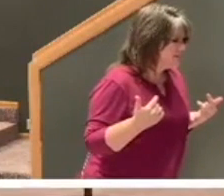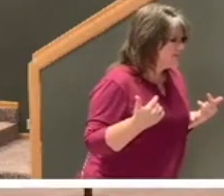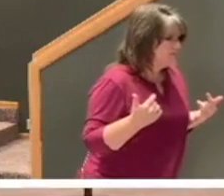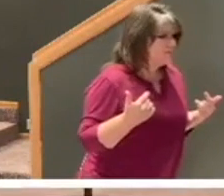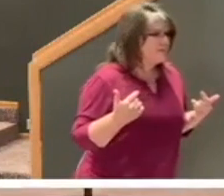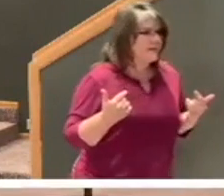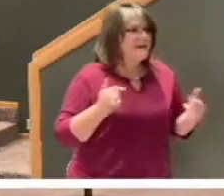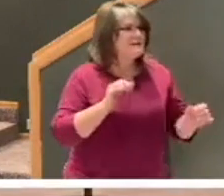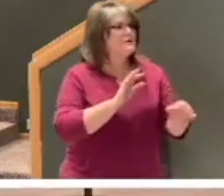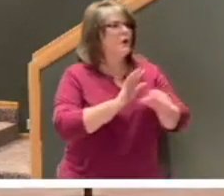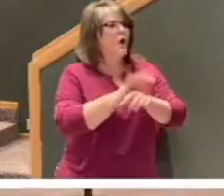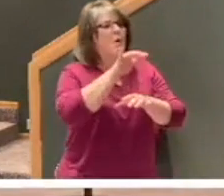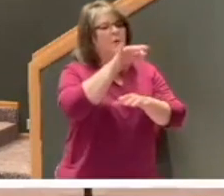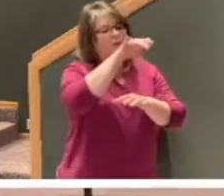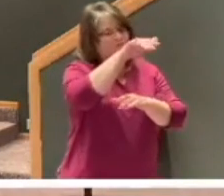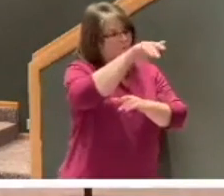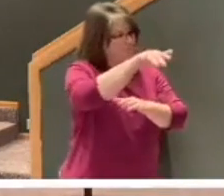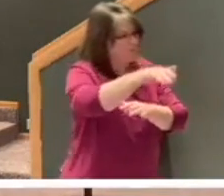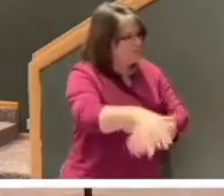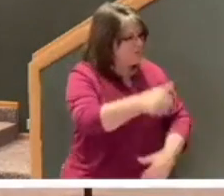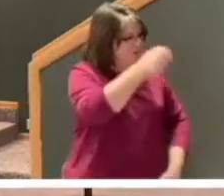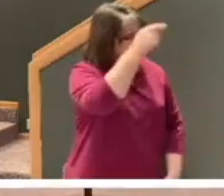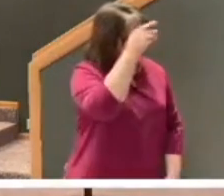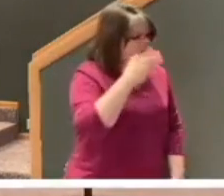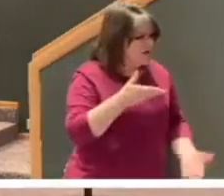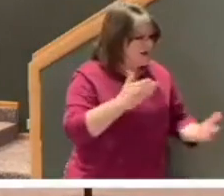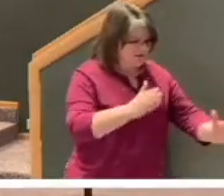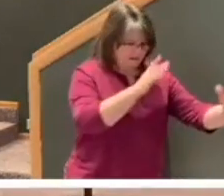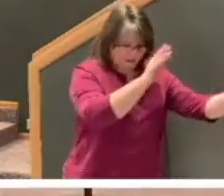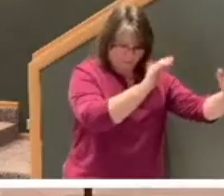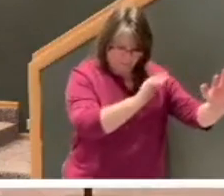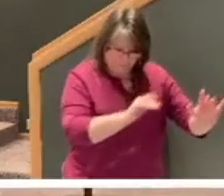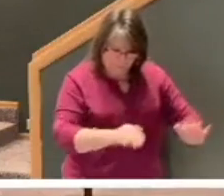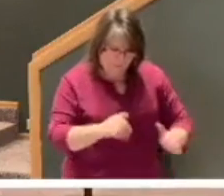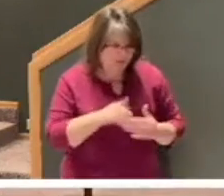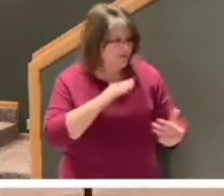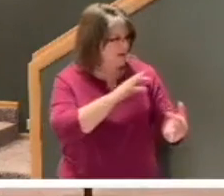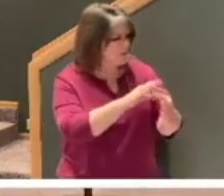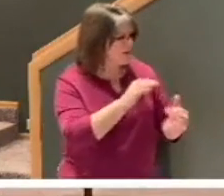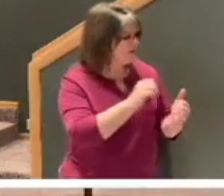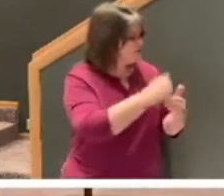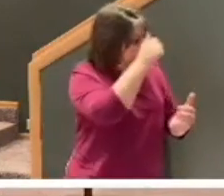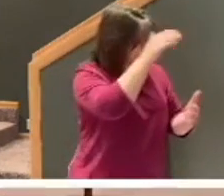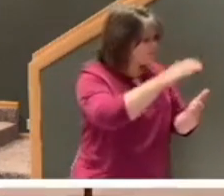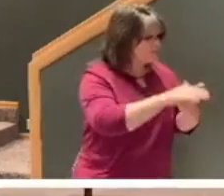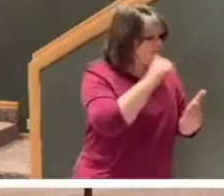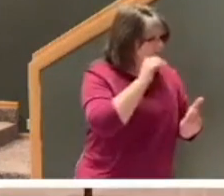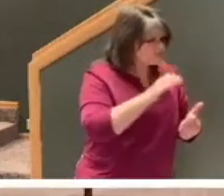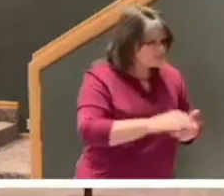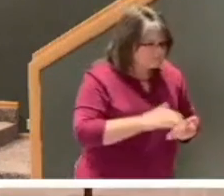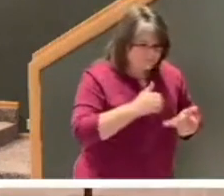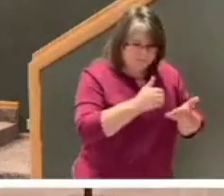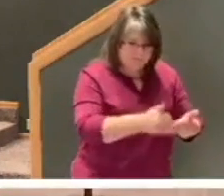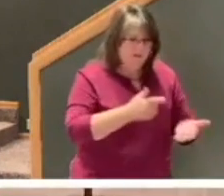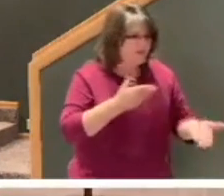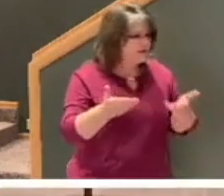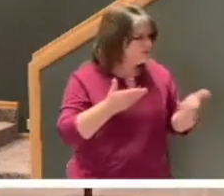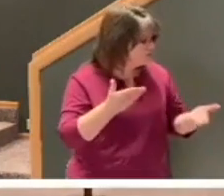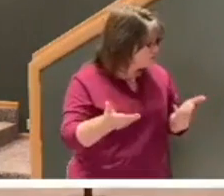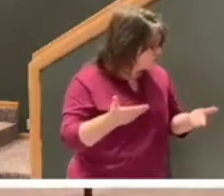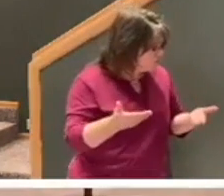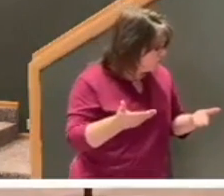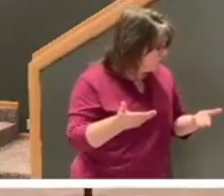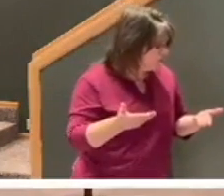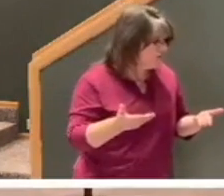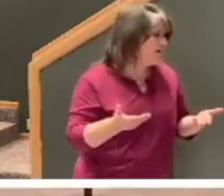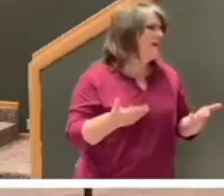It's an overflow. God, let it flow into my relationship with my wife. God, help me to serve her like